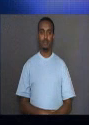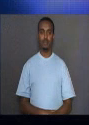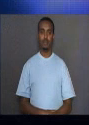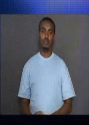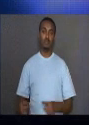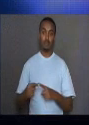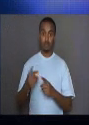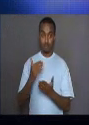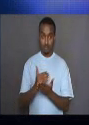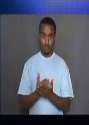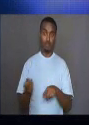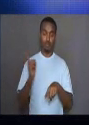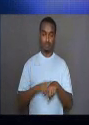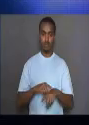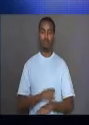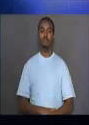Let's get back to our lesson.